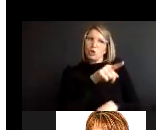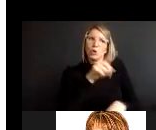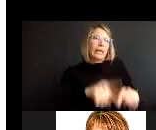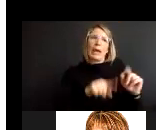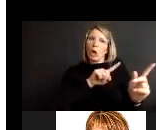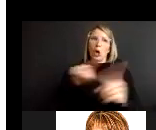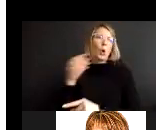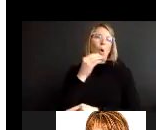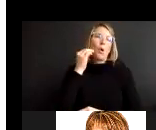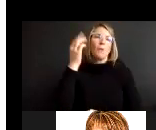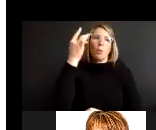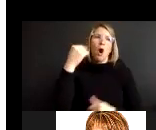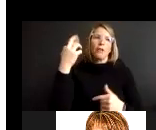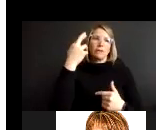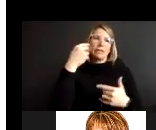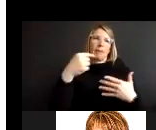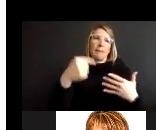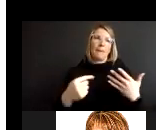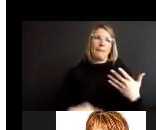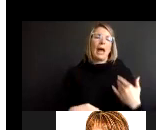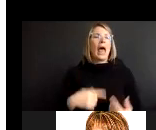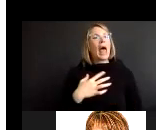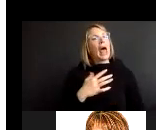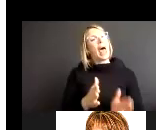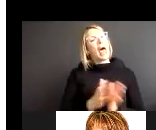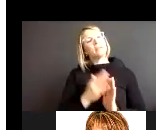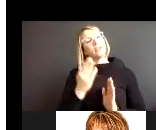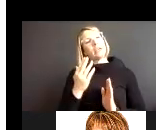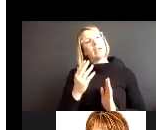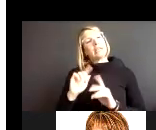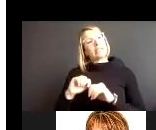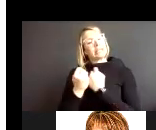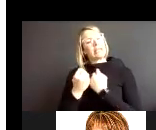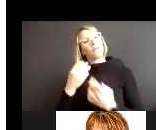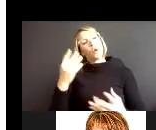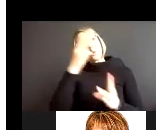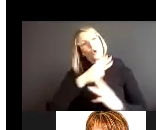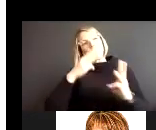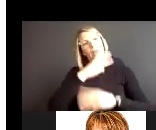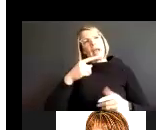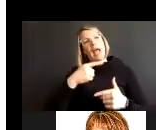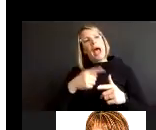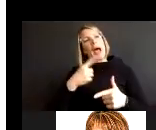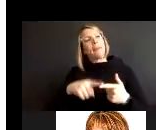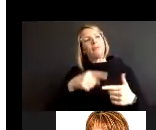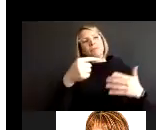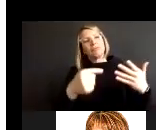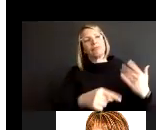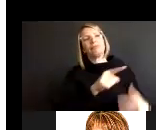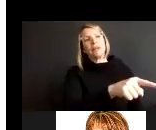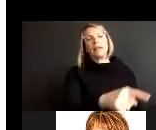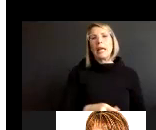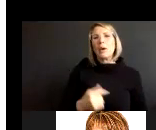team is worried about this, this, and this. What do you think about that? And that's how we start to gauge Steve's,